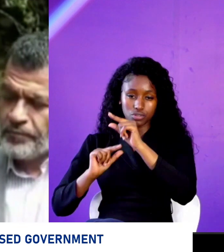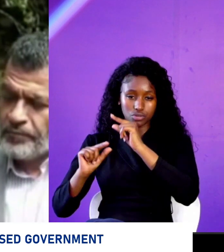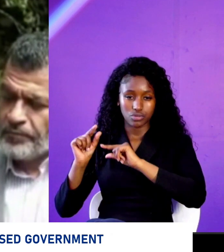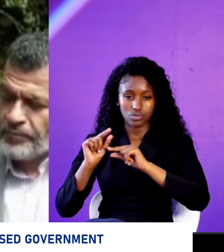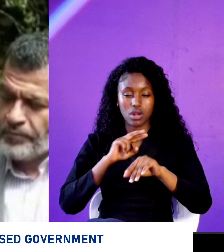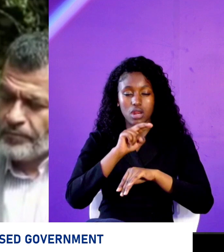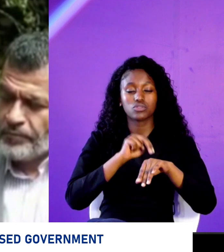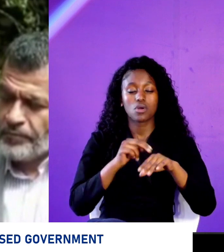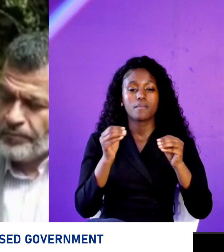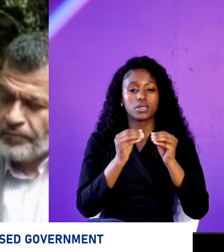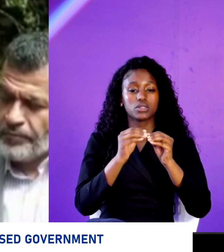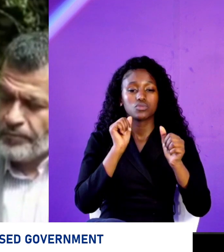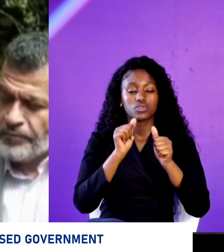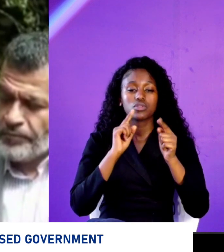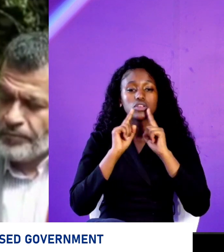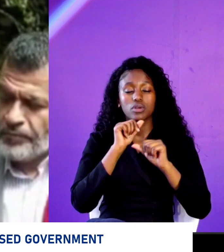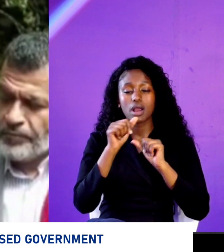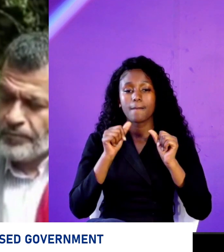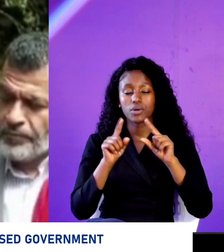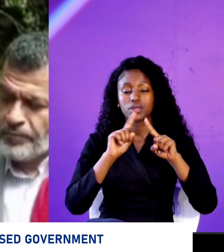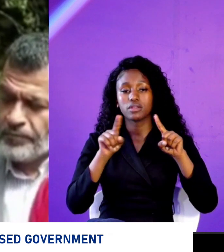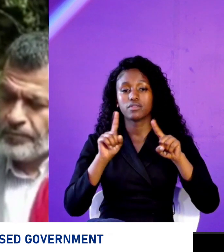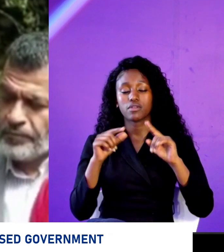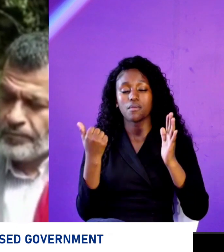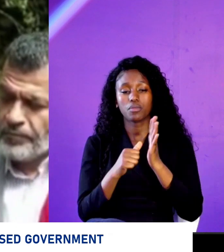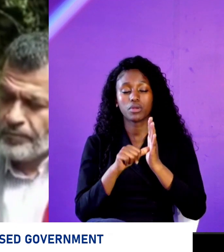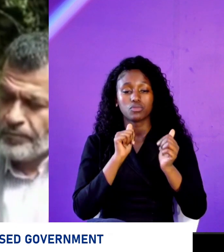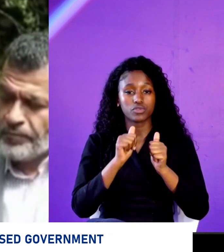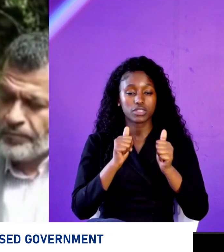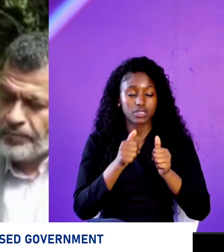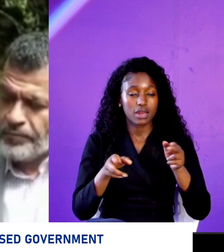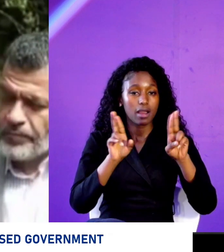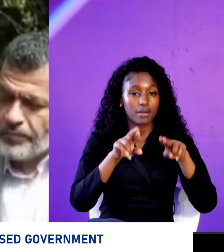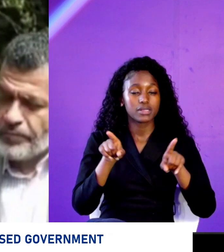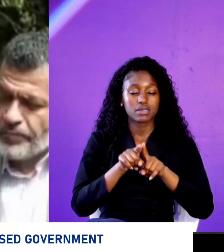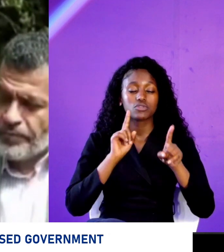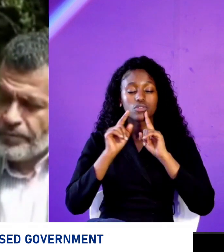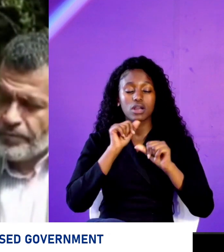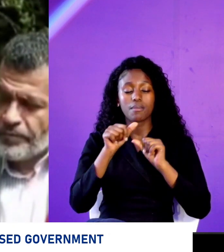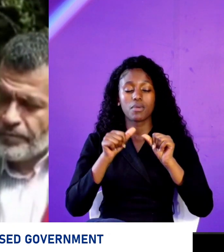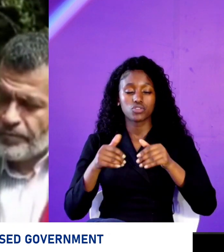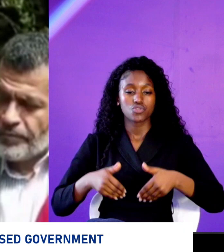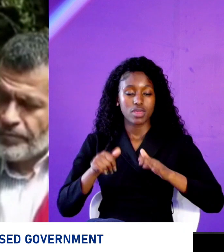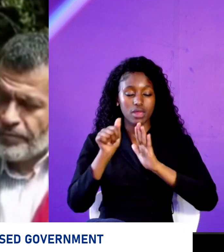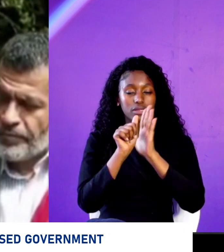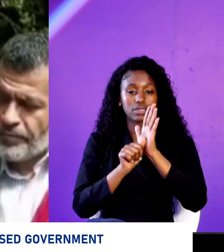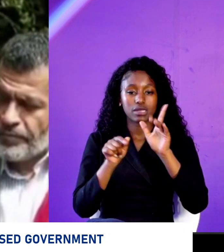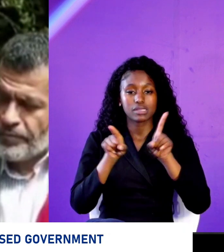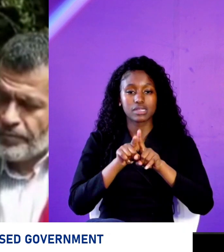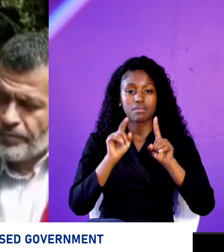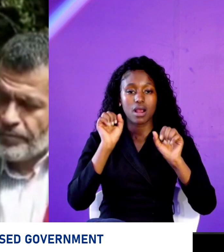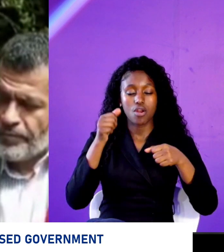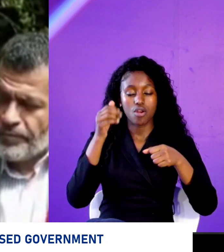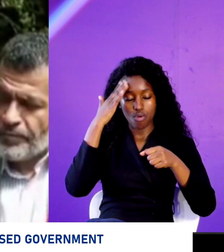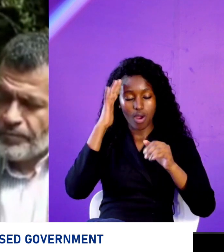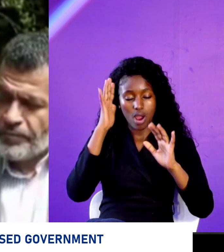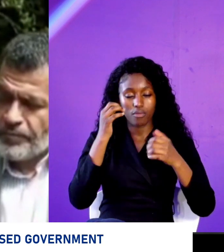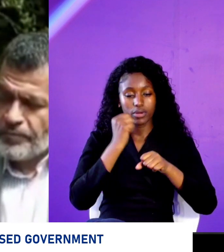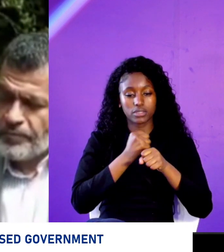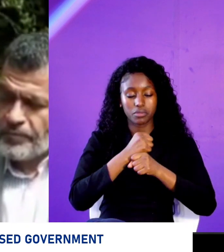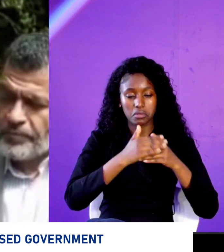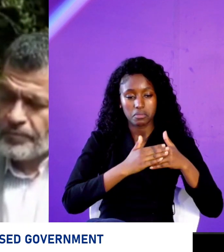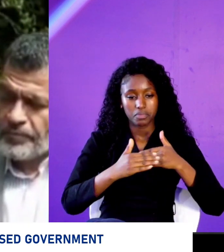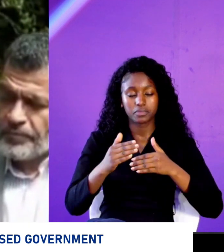affecting the nation with particular focus on youth agenda and agree on a way forward. Number 6, that the party will continue